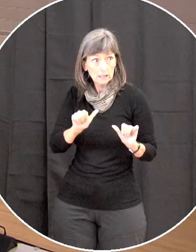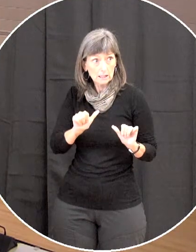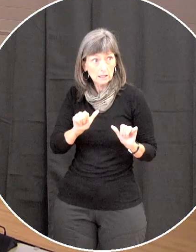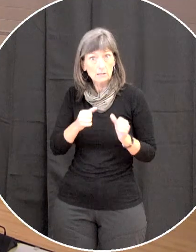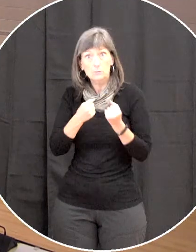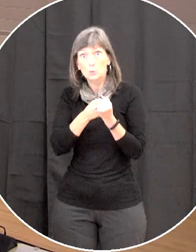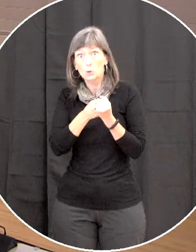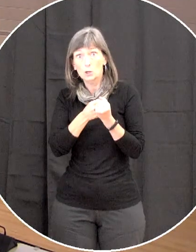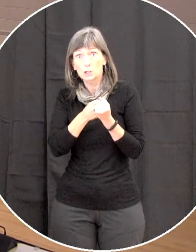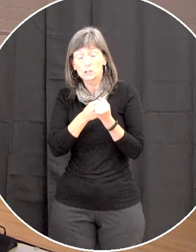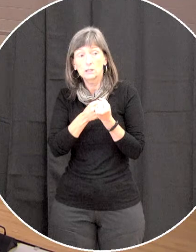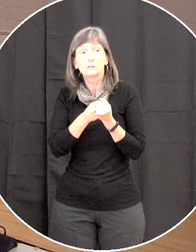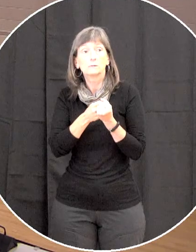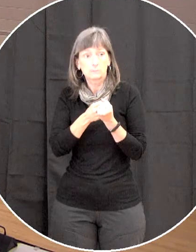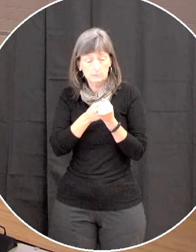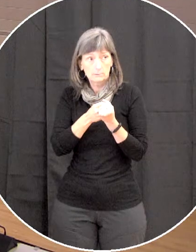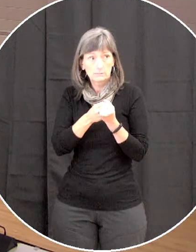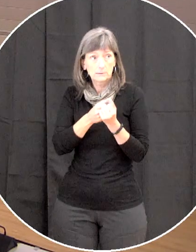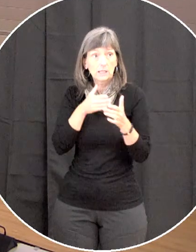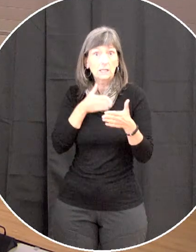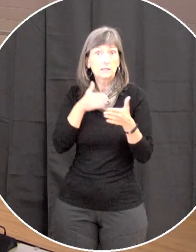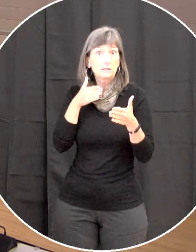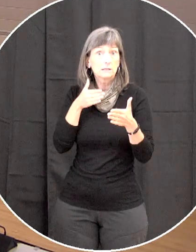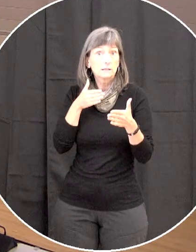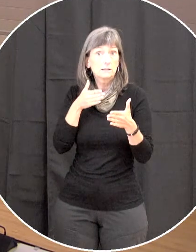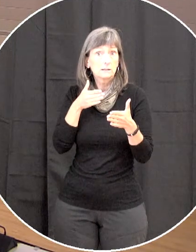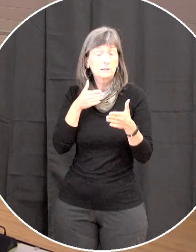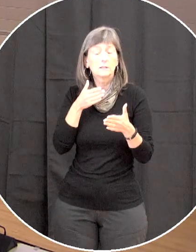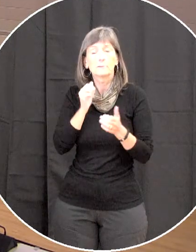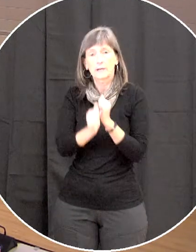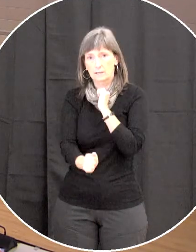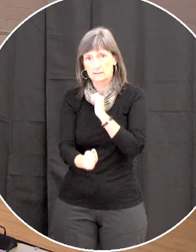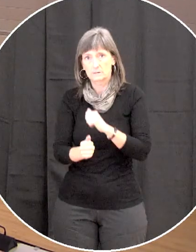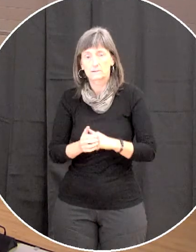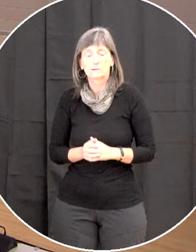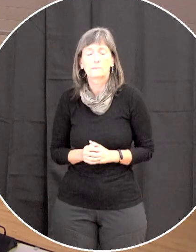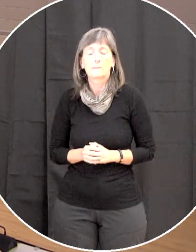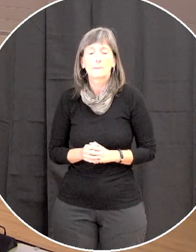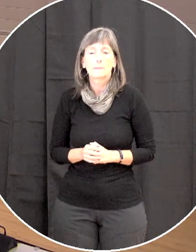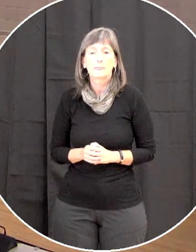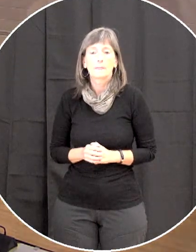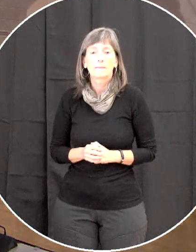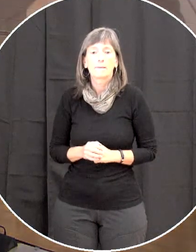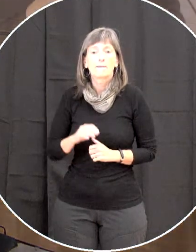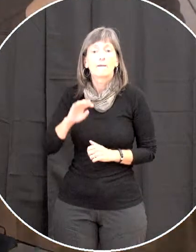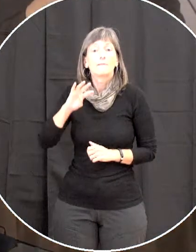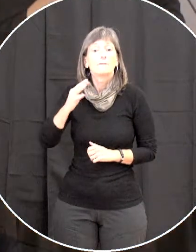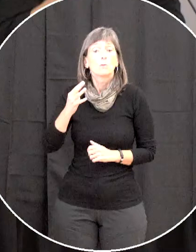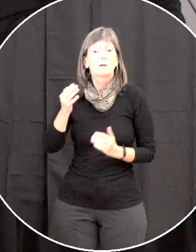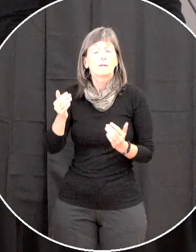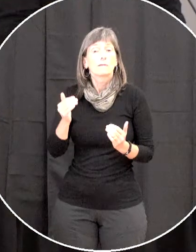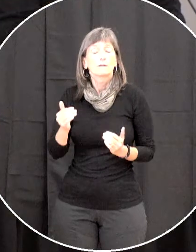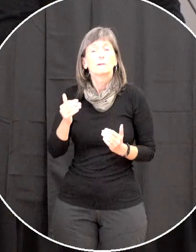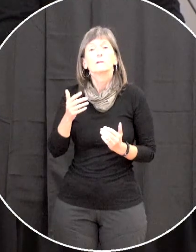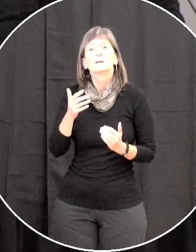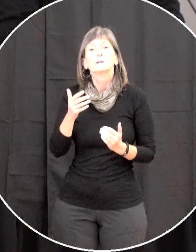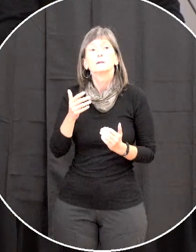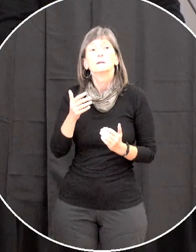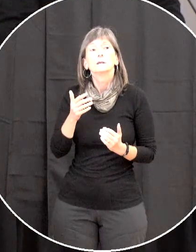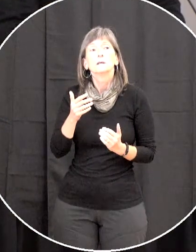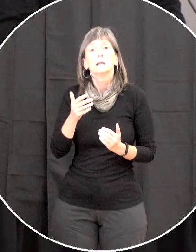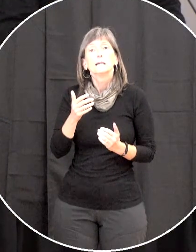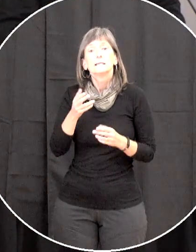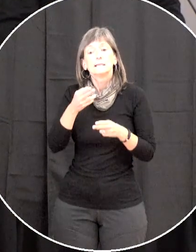favor? Those against? Motion carries. Next one is the board approve